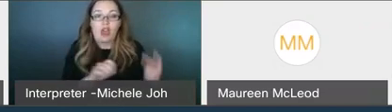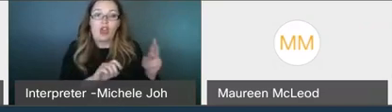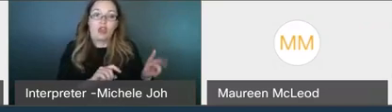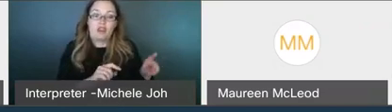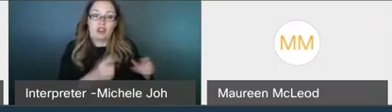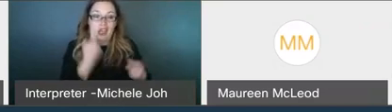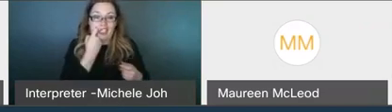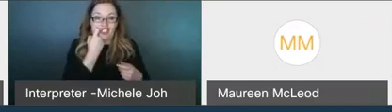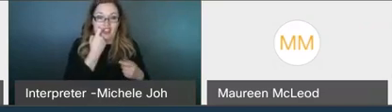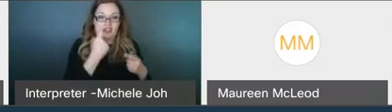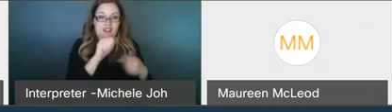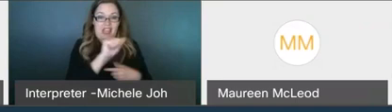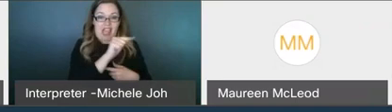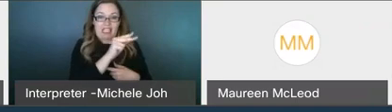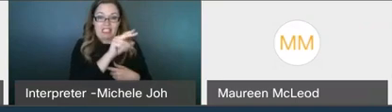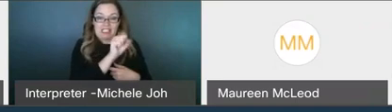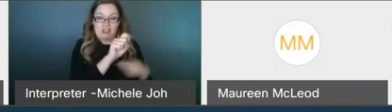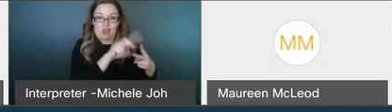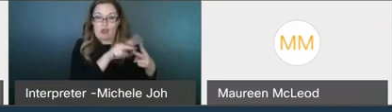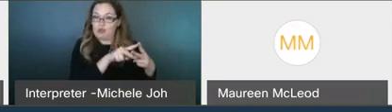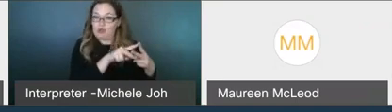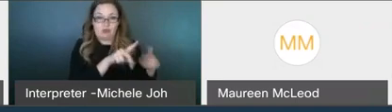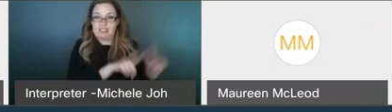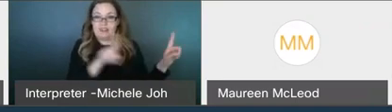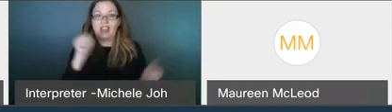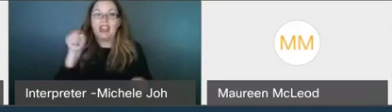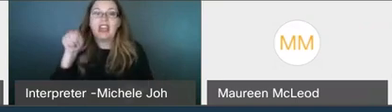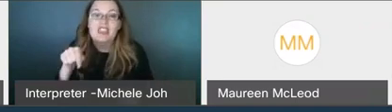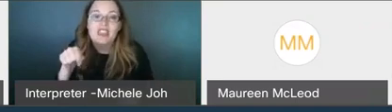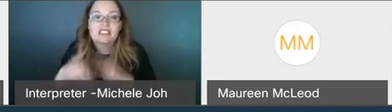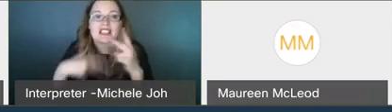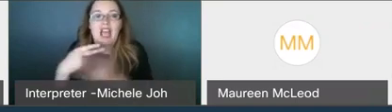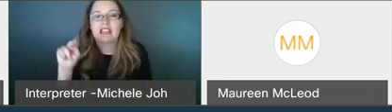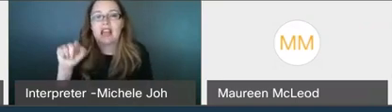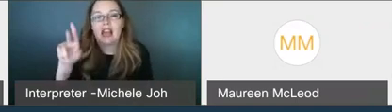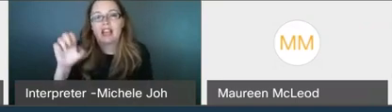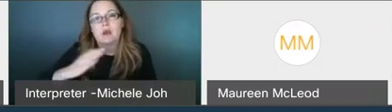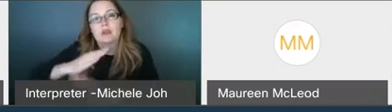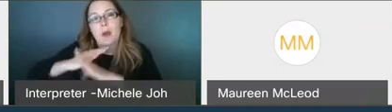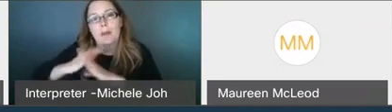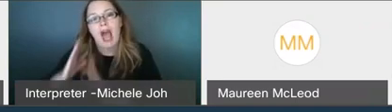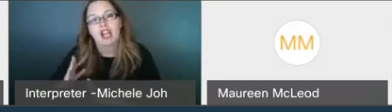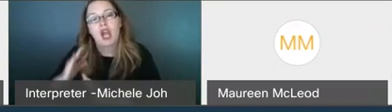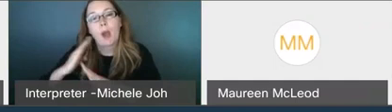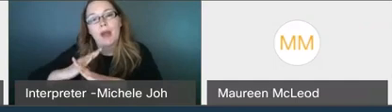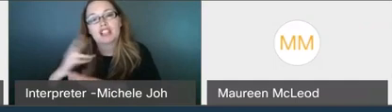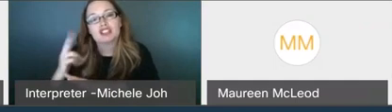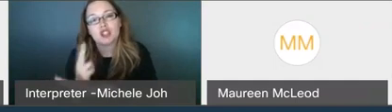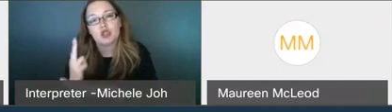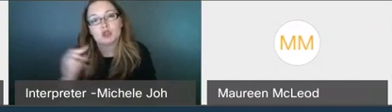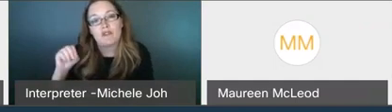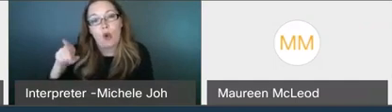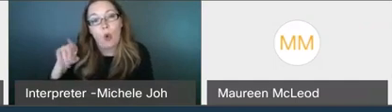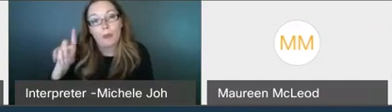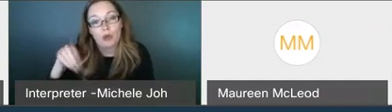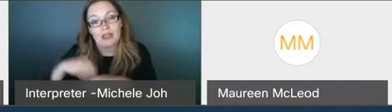two are agonists. They hit the receptor. This is a blocker. It's an antagonist, so it blocks any use of opioids. So benefits